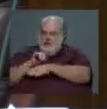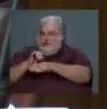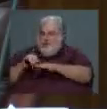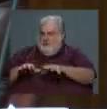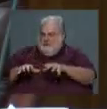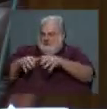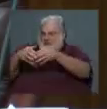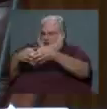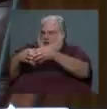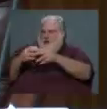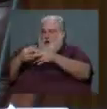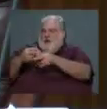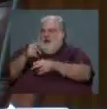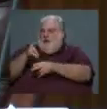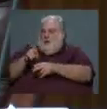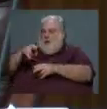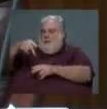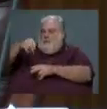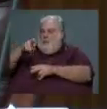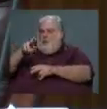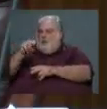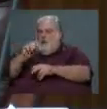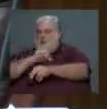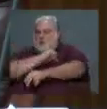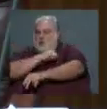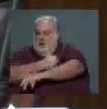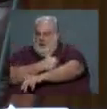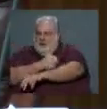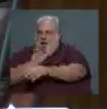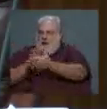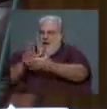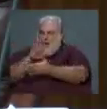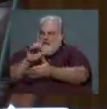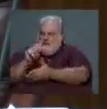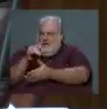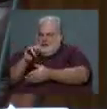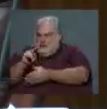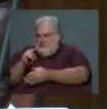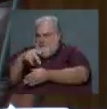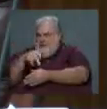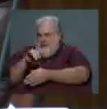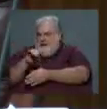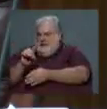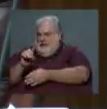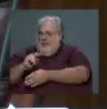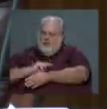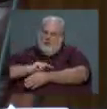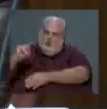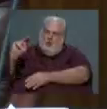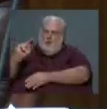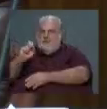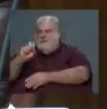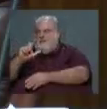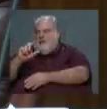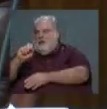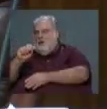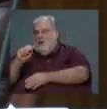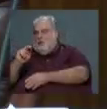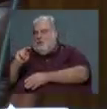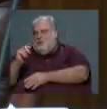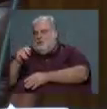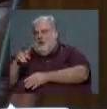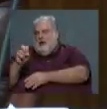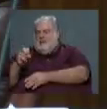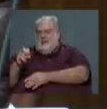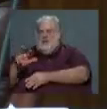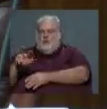district titled Little Rock Port Authority College Station Sports Complex Long Form PID, located on the north side of Sloan Drive, 0.3 miles west